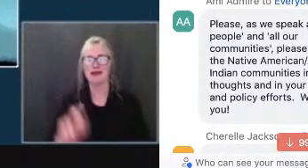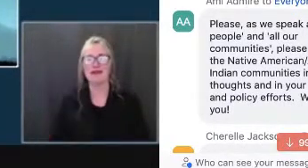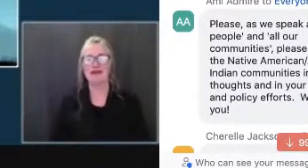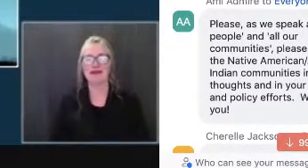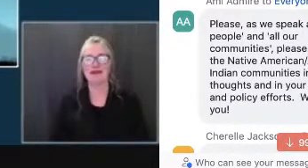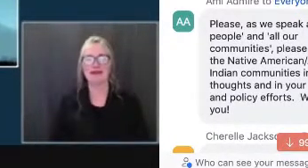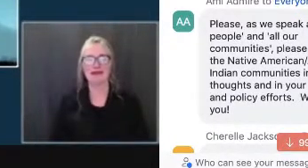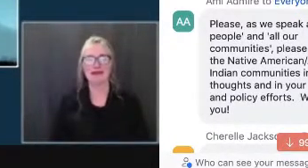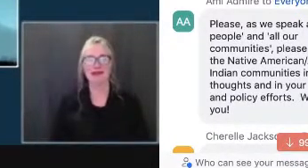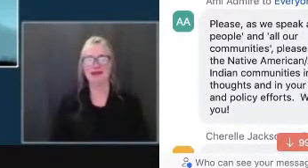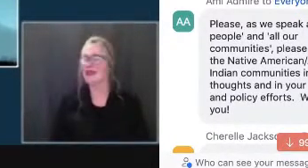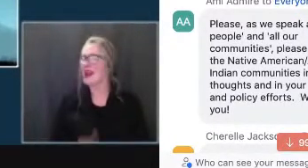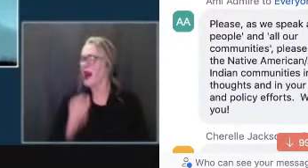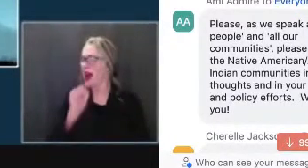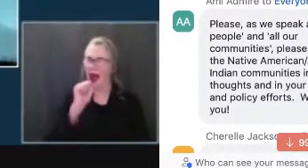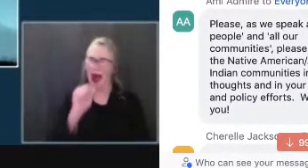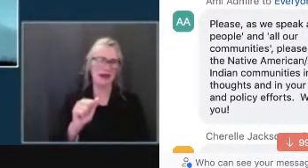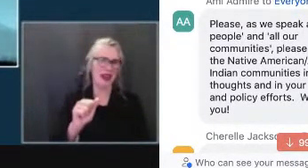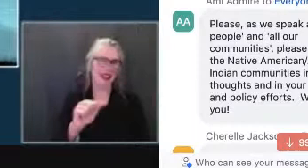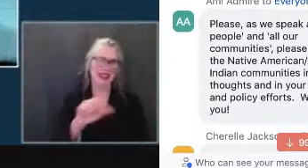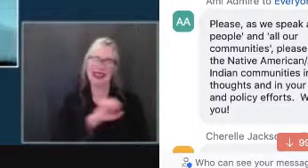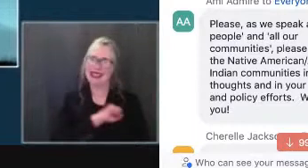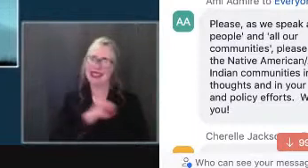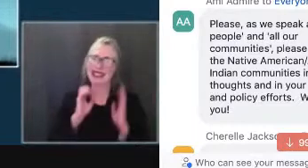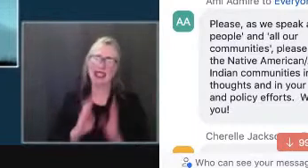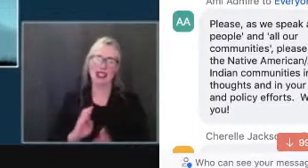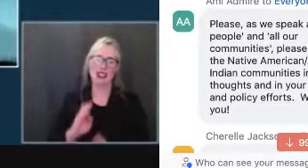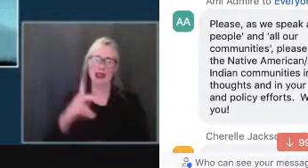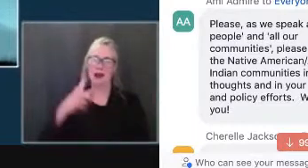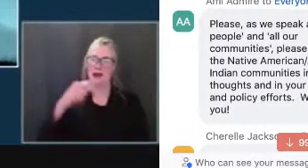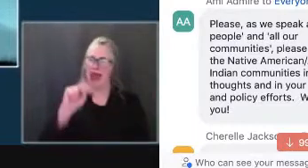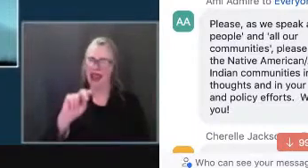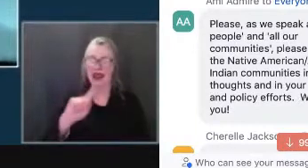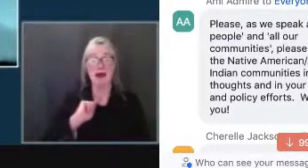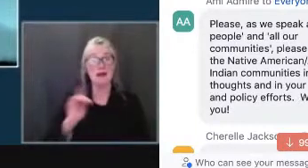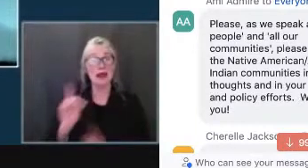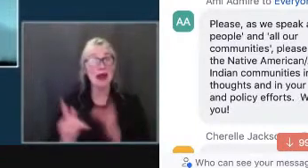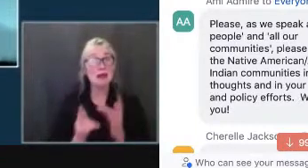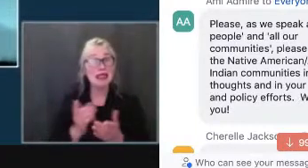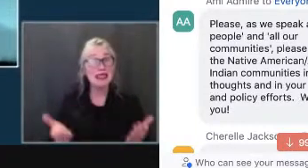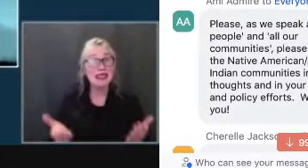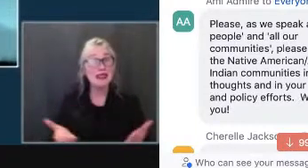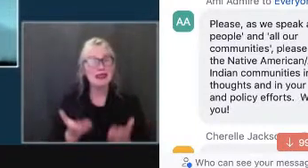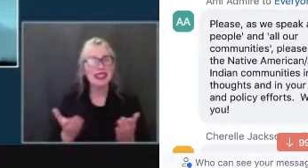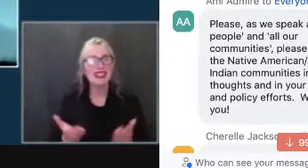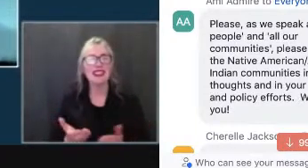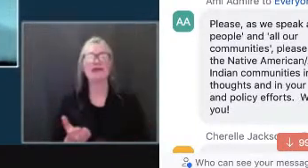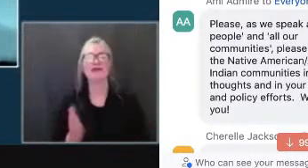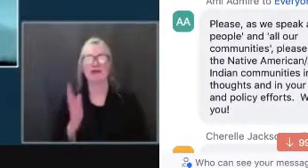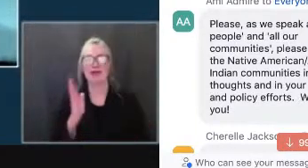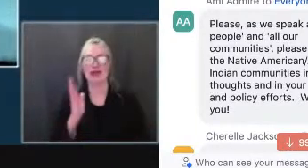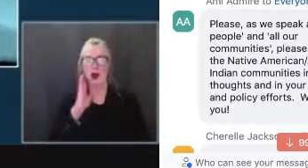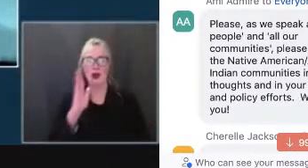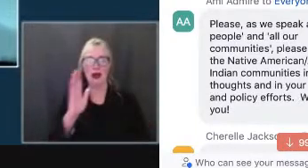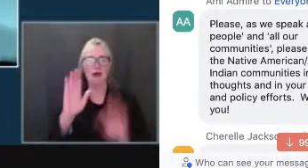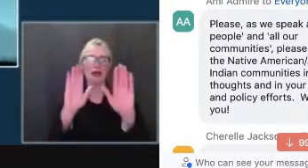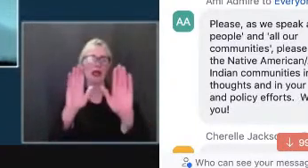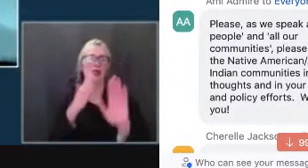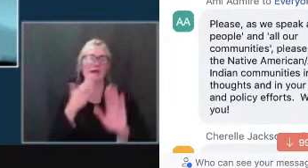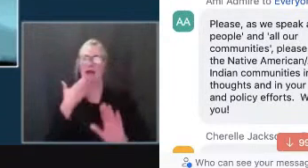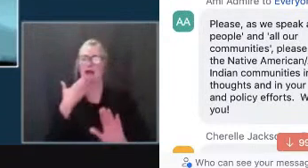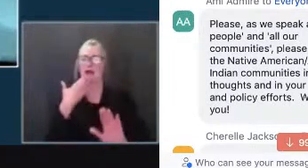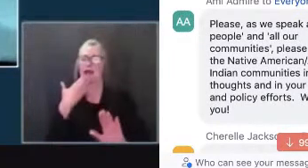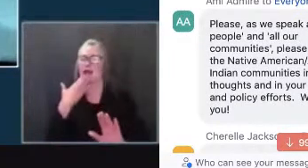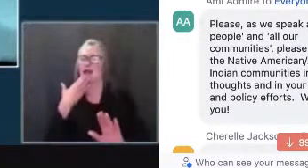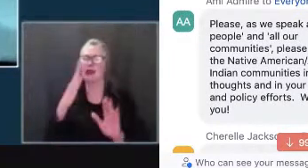I am not Senator Richard Pan, but I am so excited to be here today. This is going to be an incredible year of opportunity for